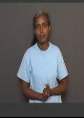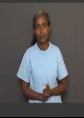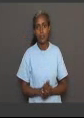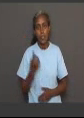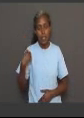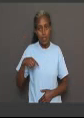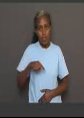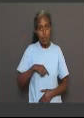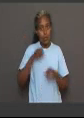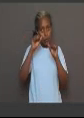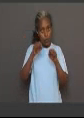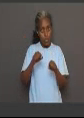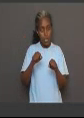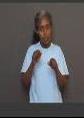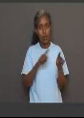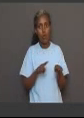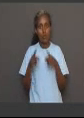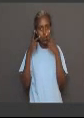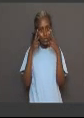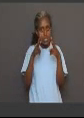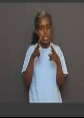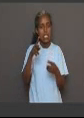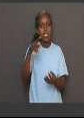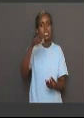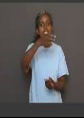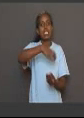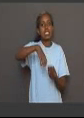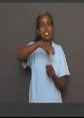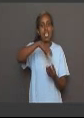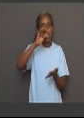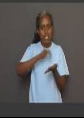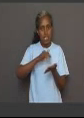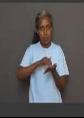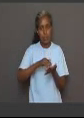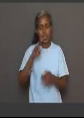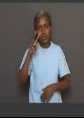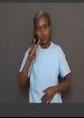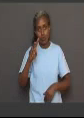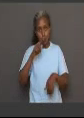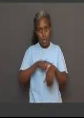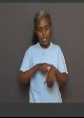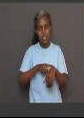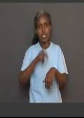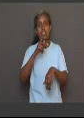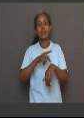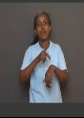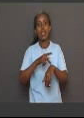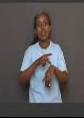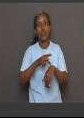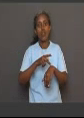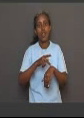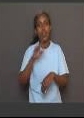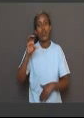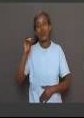We can also see that the cycle repeats twice in the period of a normal